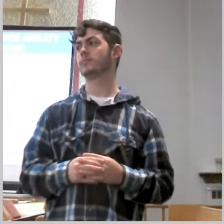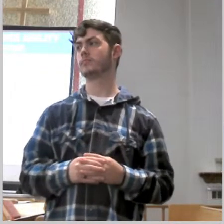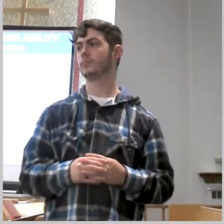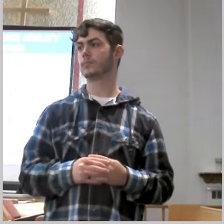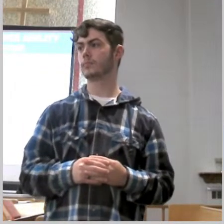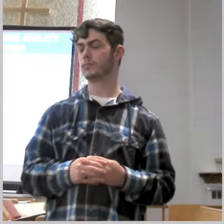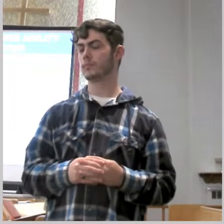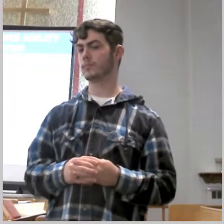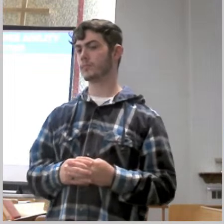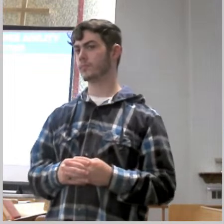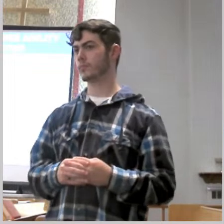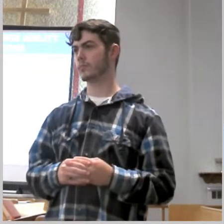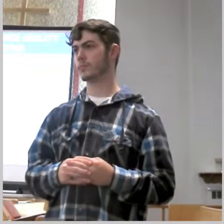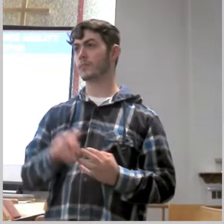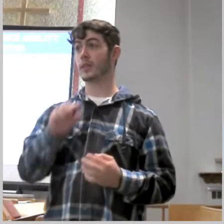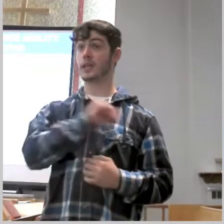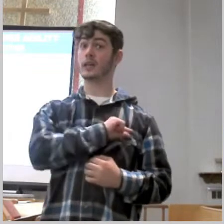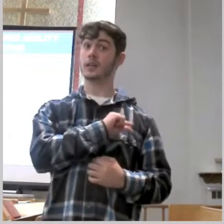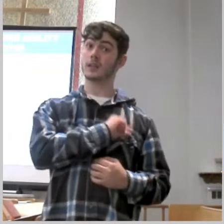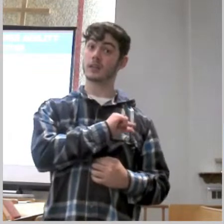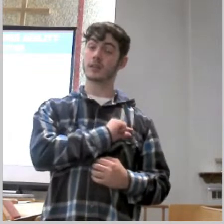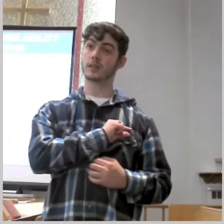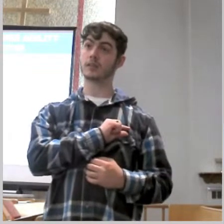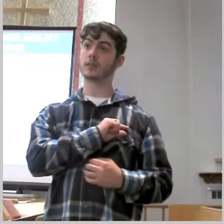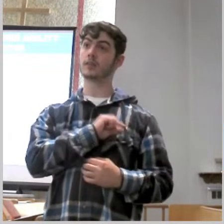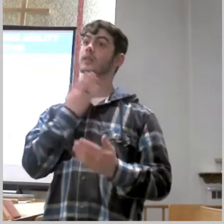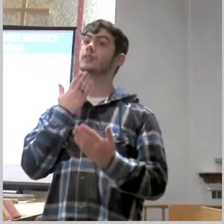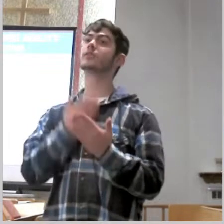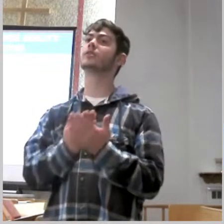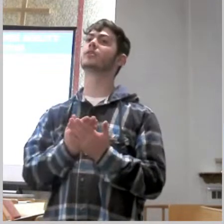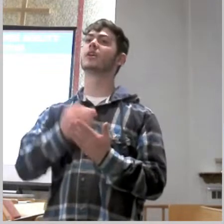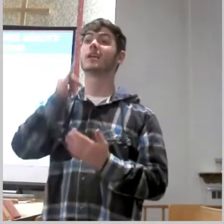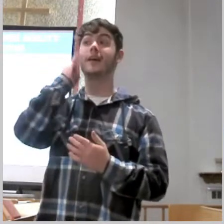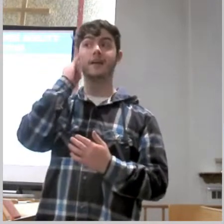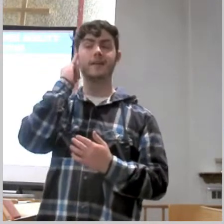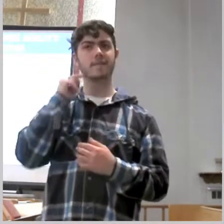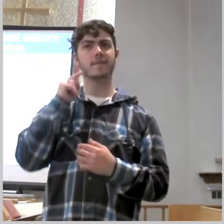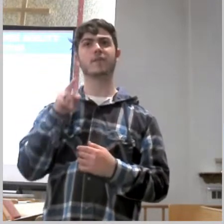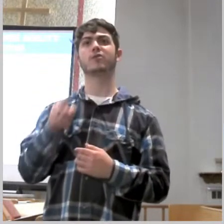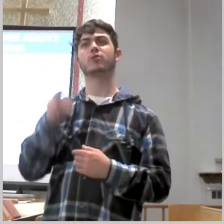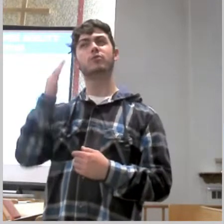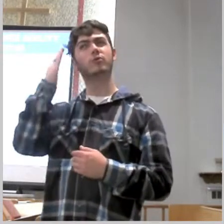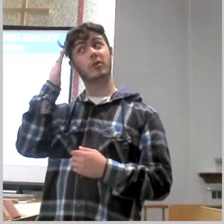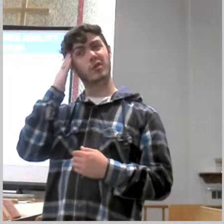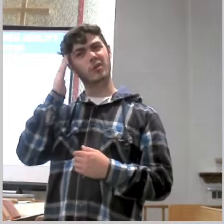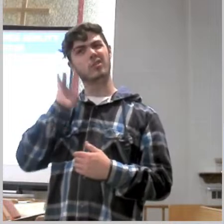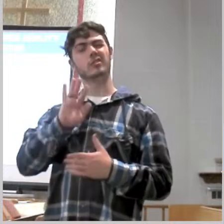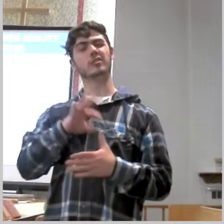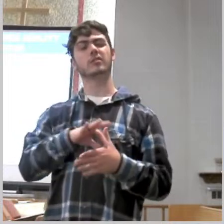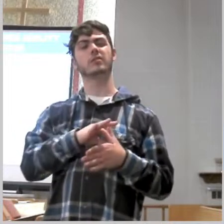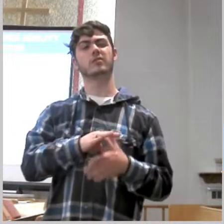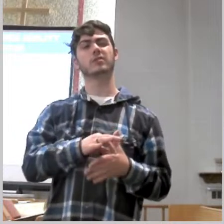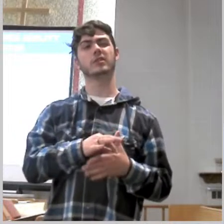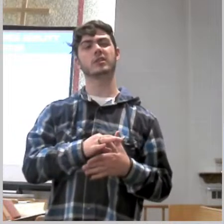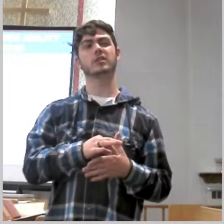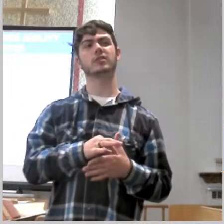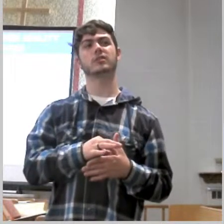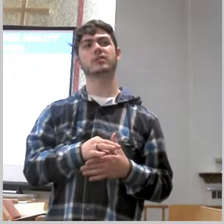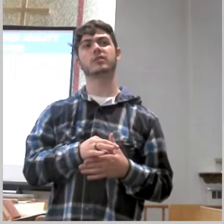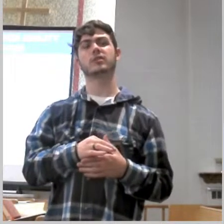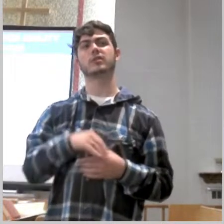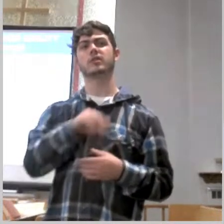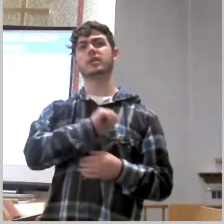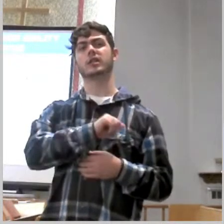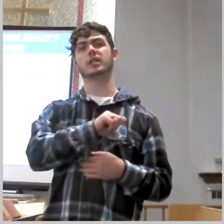is good if you've identified that it is your flesh that's making excuses. And yet you might have